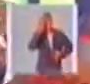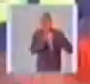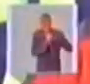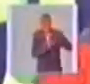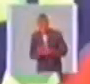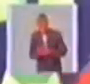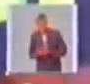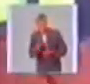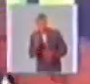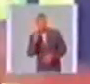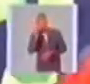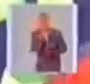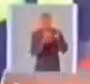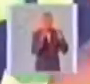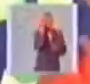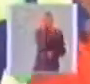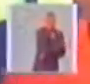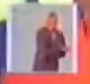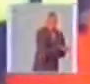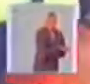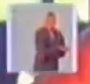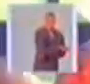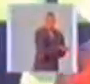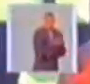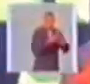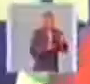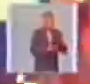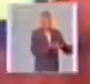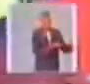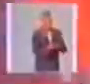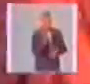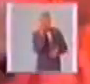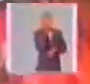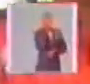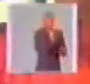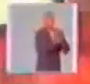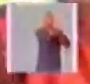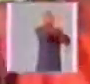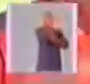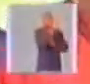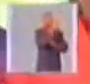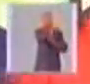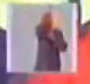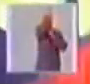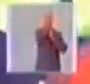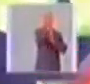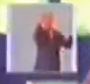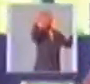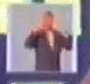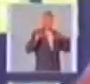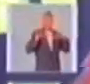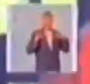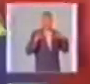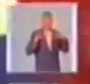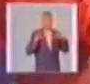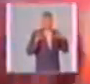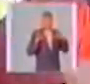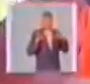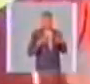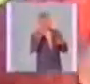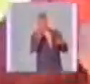Quaya Swadin, and will be two dia at the Bono, a man in Nabuyano, and not an Israel for nobody quack as one of them, and come up for them with Yankopon. And